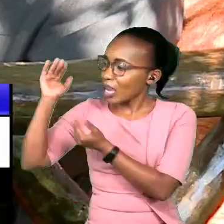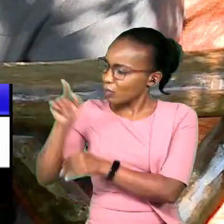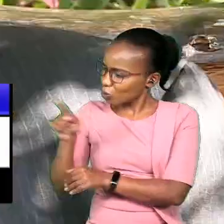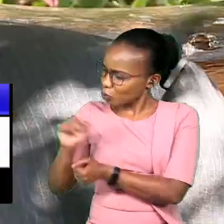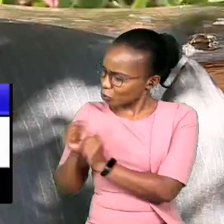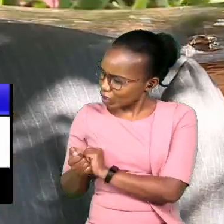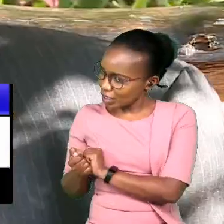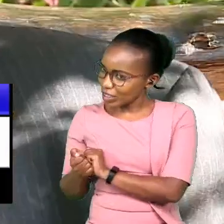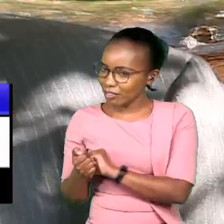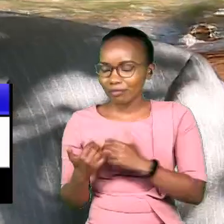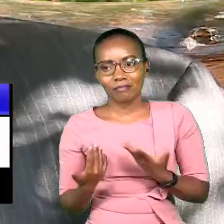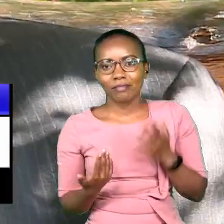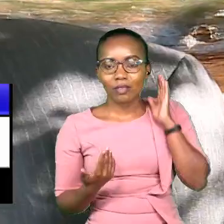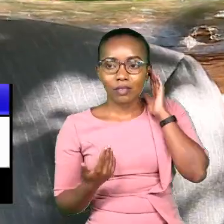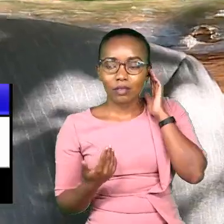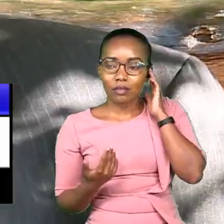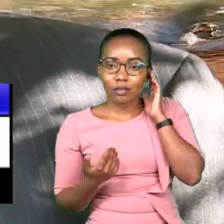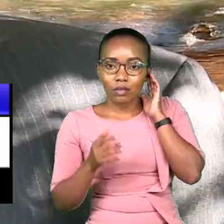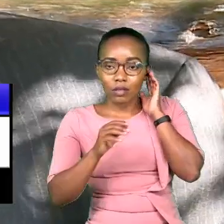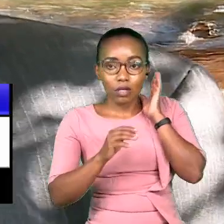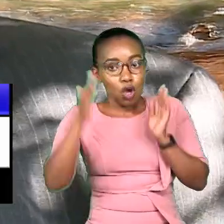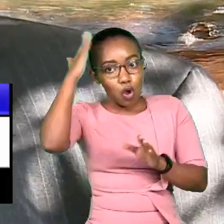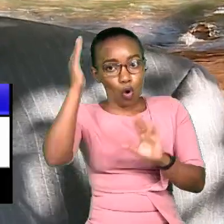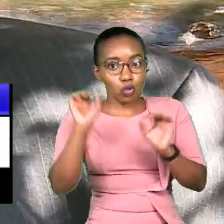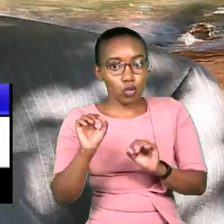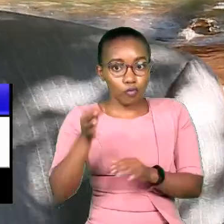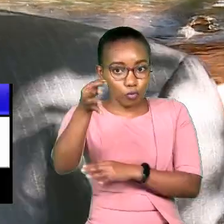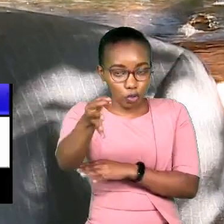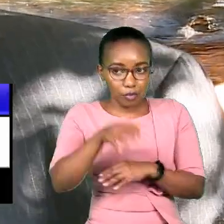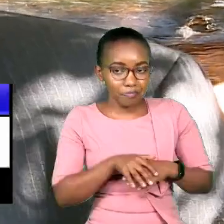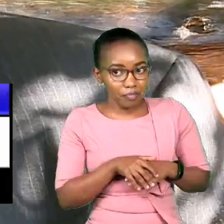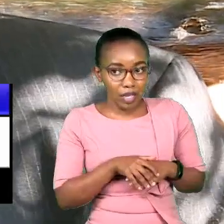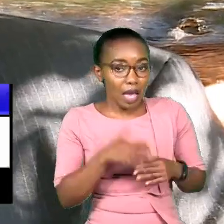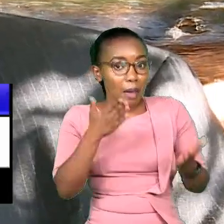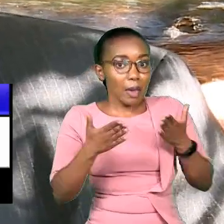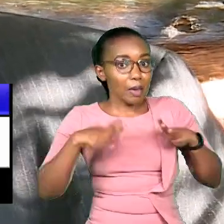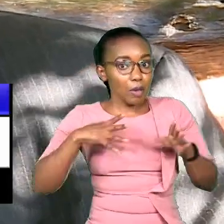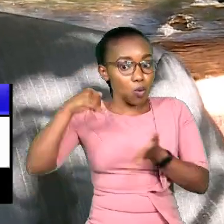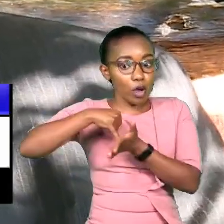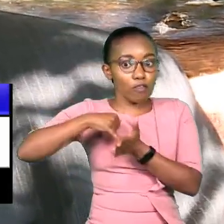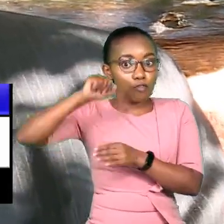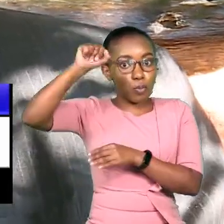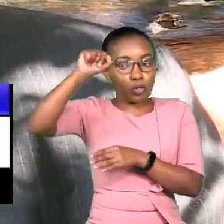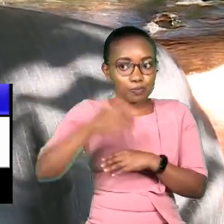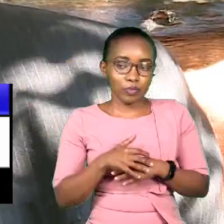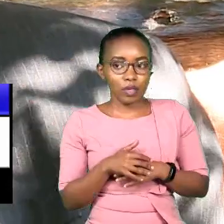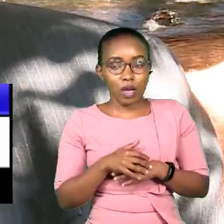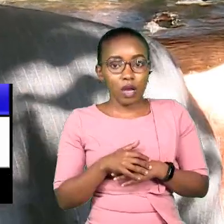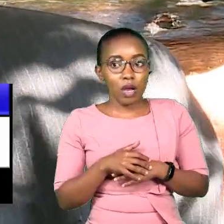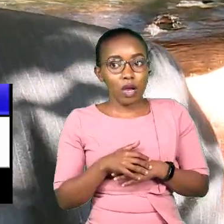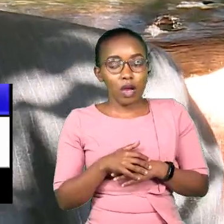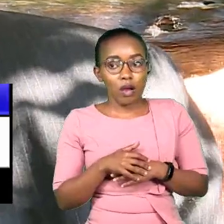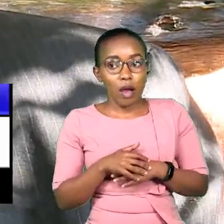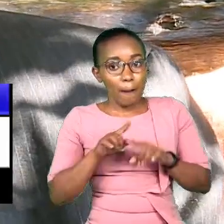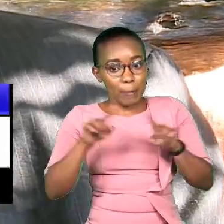change? Nobody really knows the future. Maybe that's why some people go into politics without counting the cost. But my